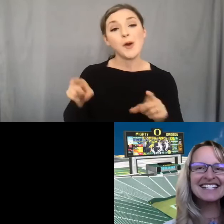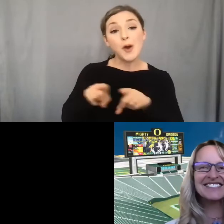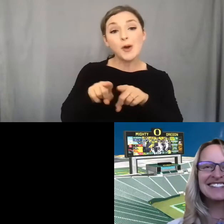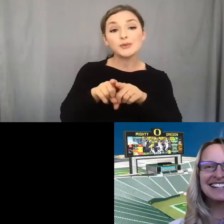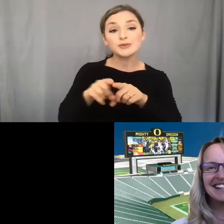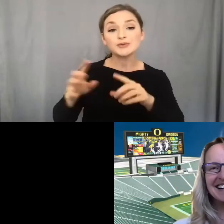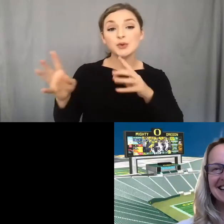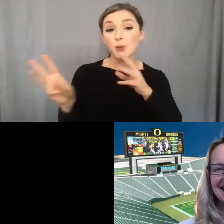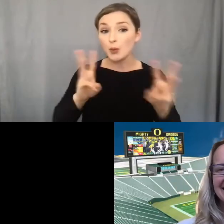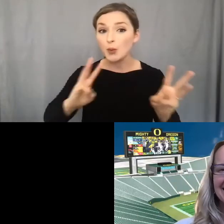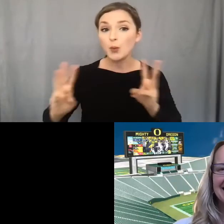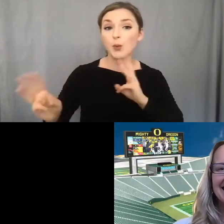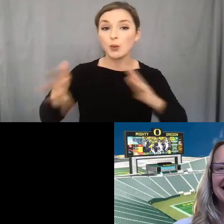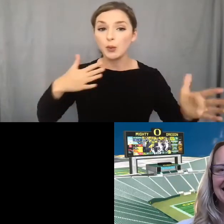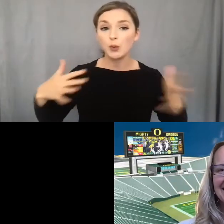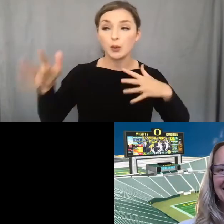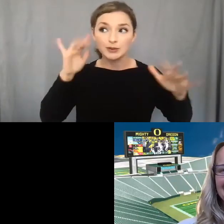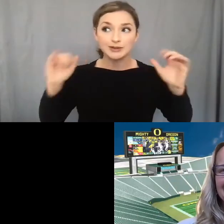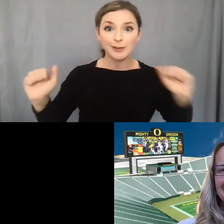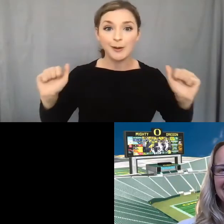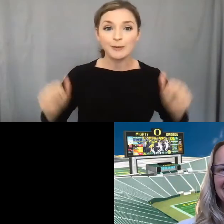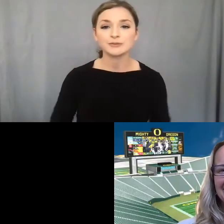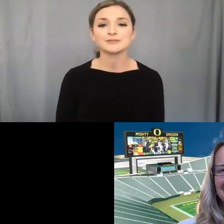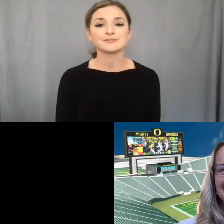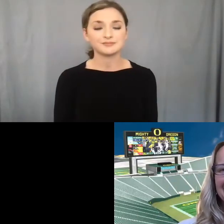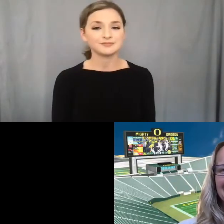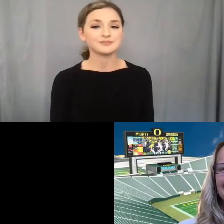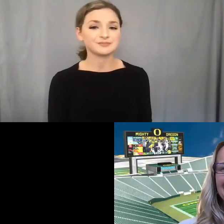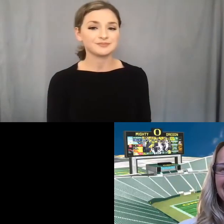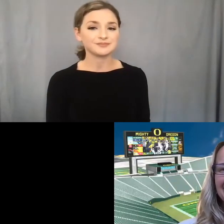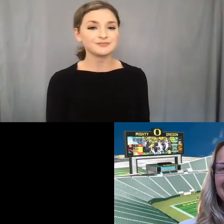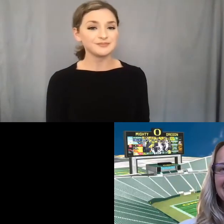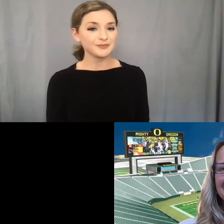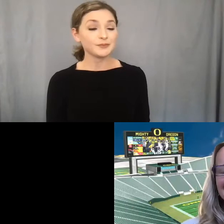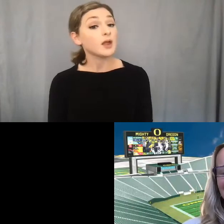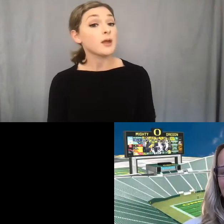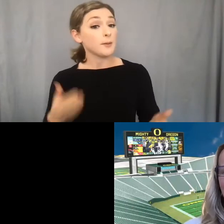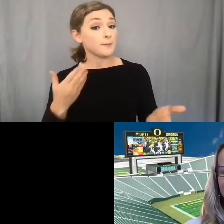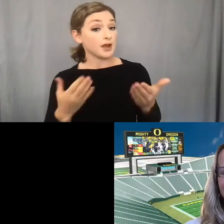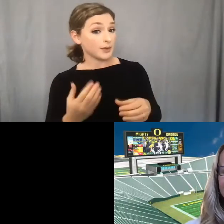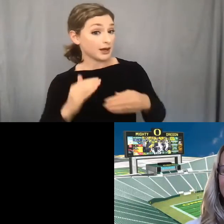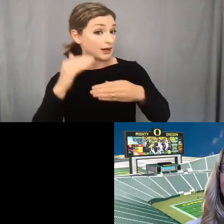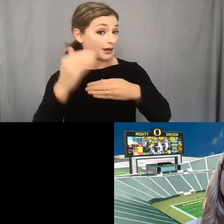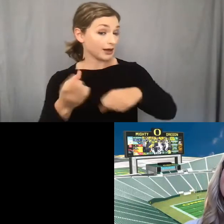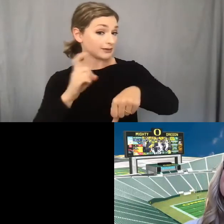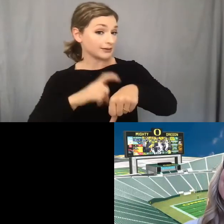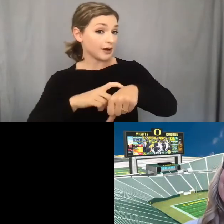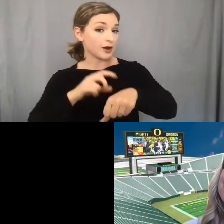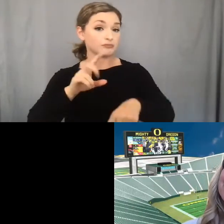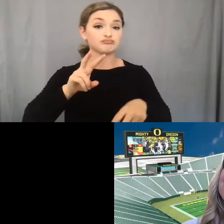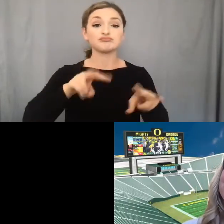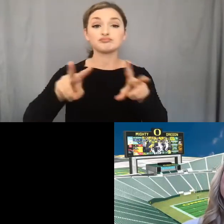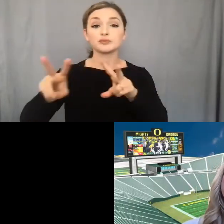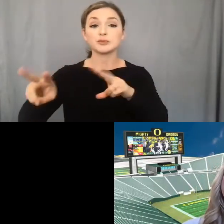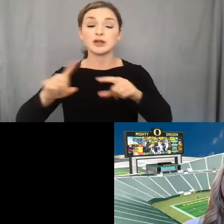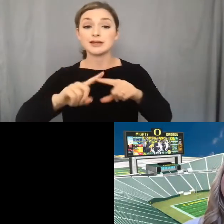Next time, maybe we can come back and look at some of the other facilities at the university. That would be awesome. Thank you so